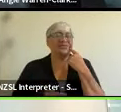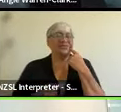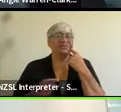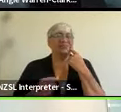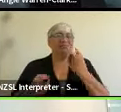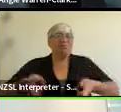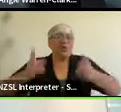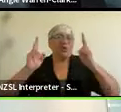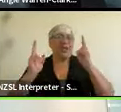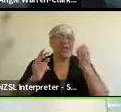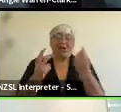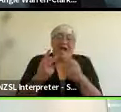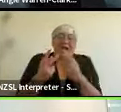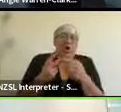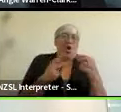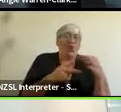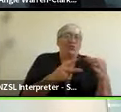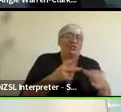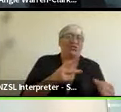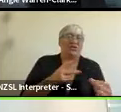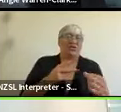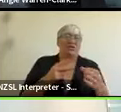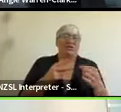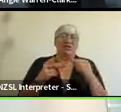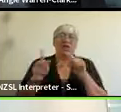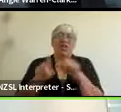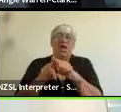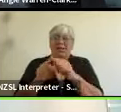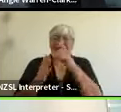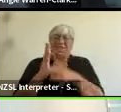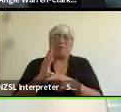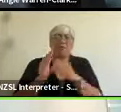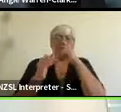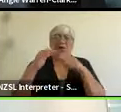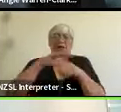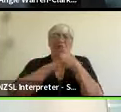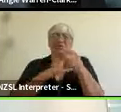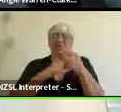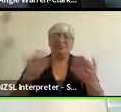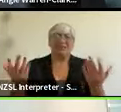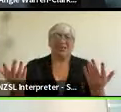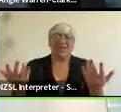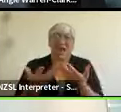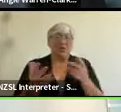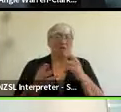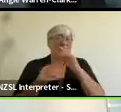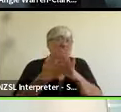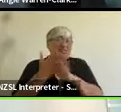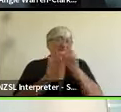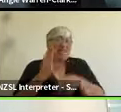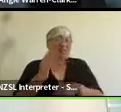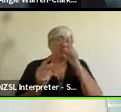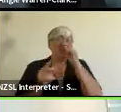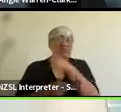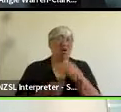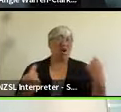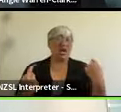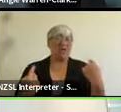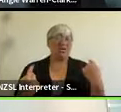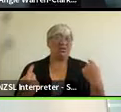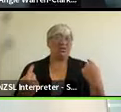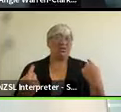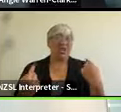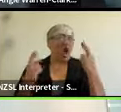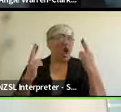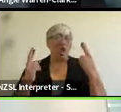that can put on staircases to get disabled people out who are in wheelchairs. Are they to die in these disasters? I would certainly hope